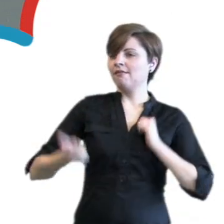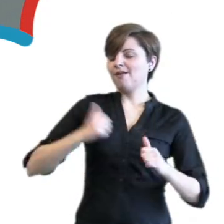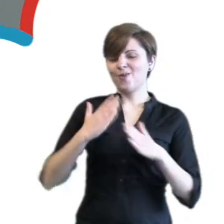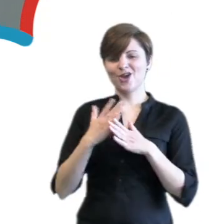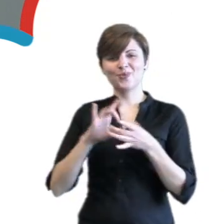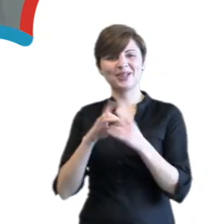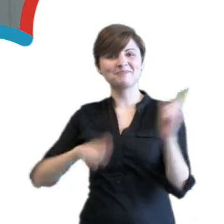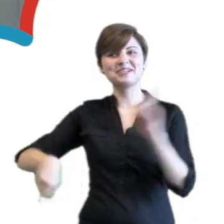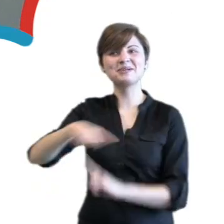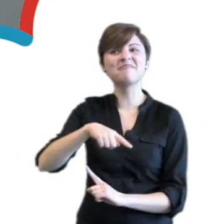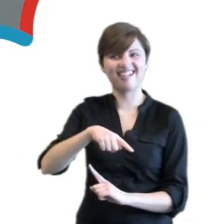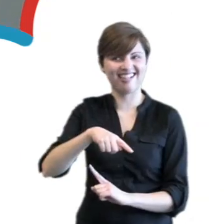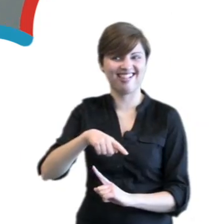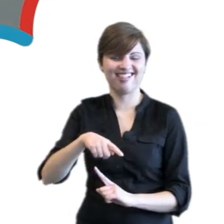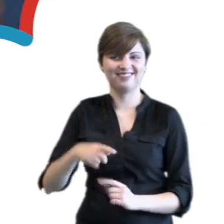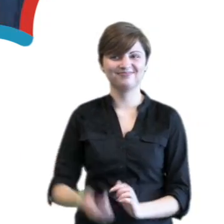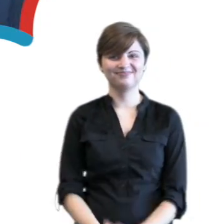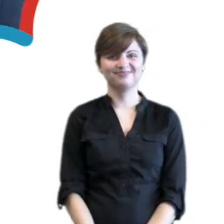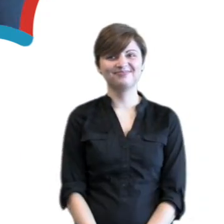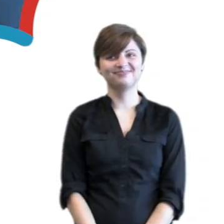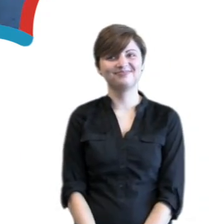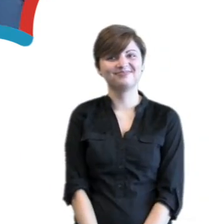privilege to work here with people that I do.